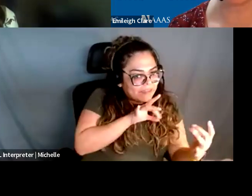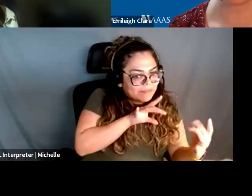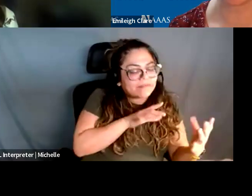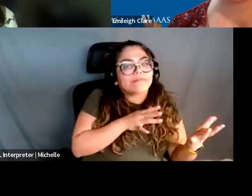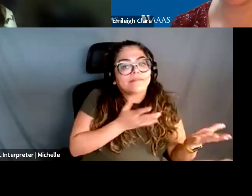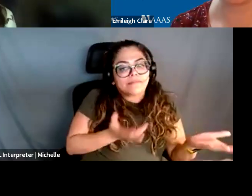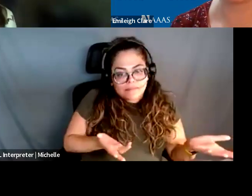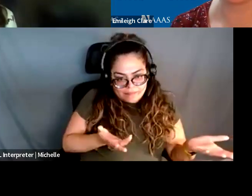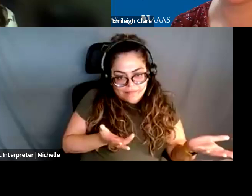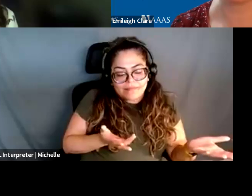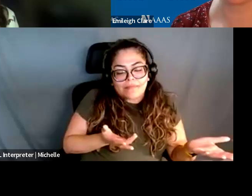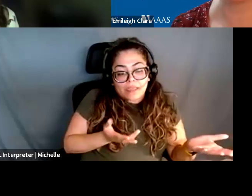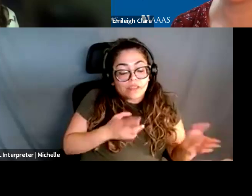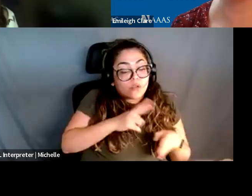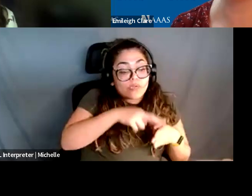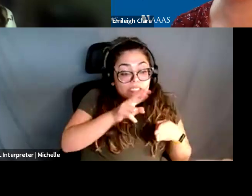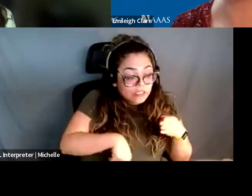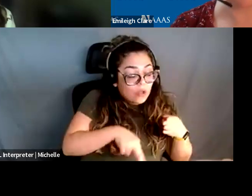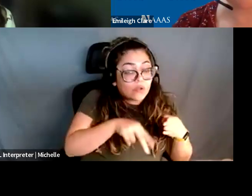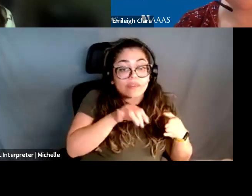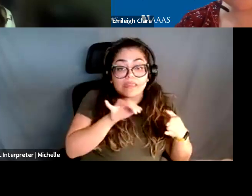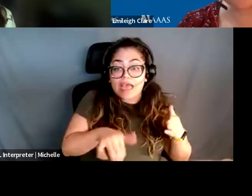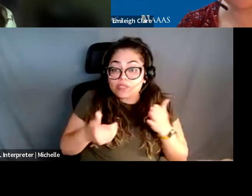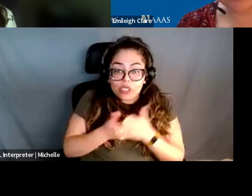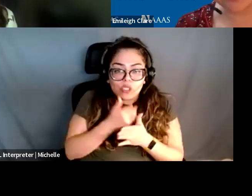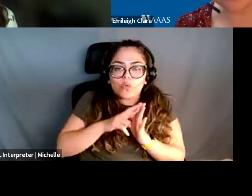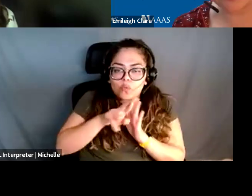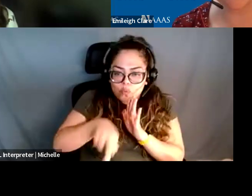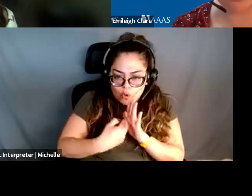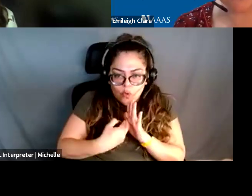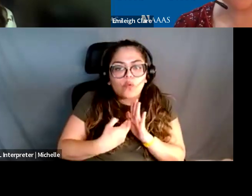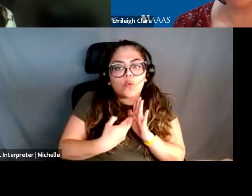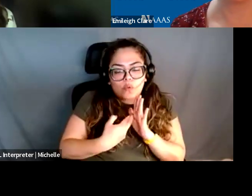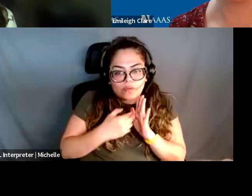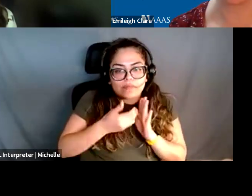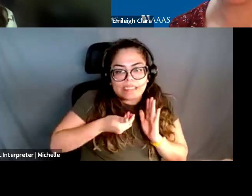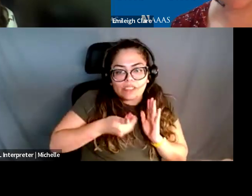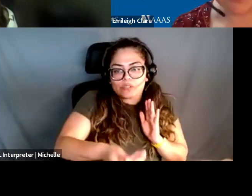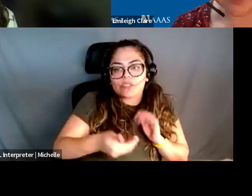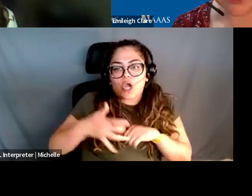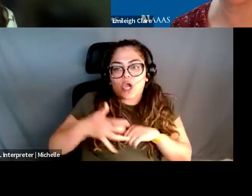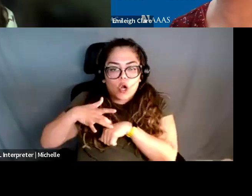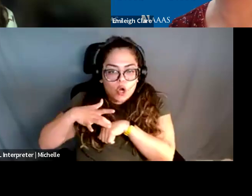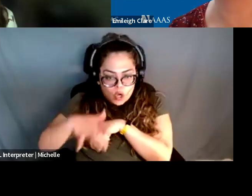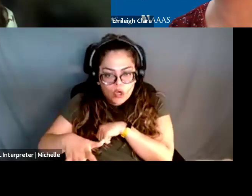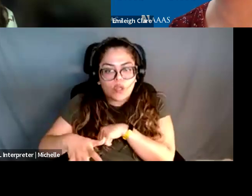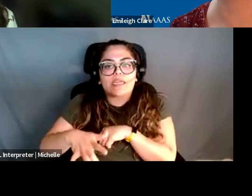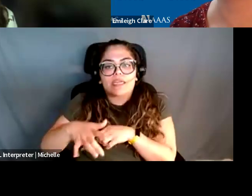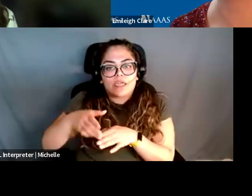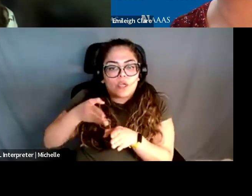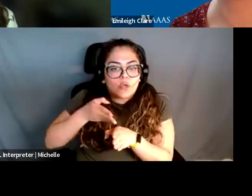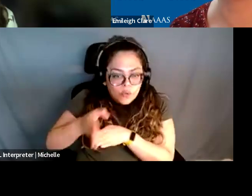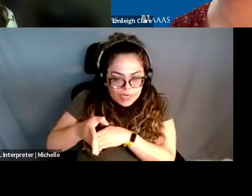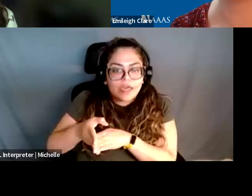of that, that became a new role was introduced, an early career chair and a member engagement chair